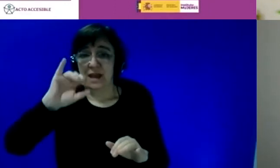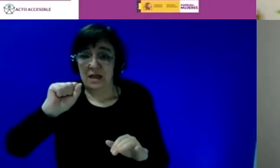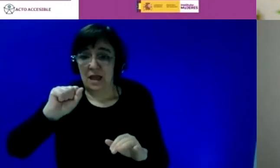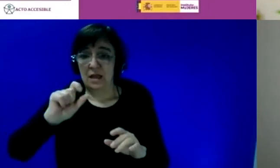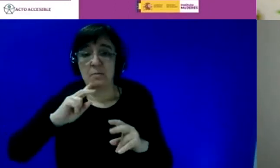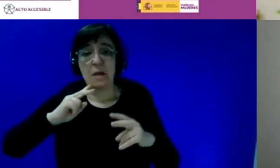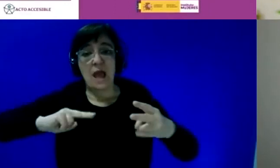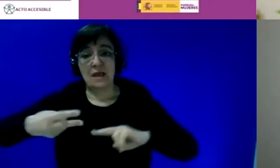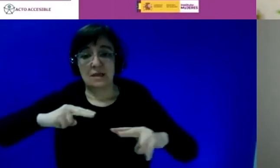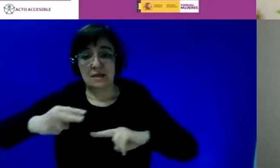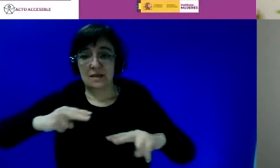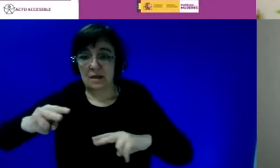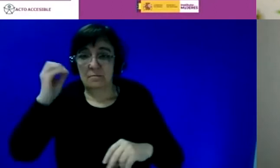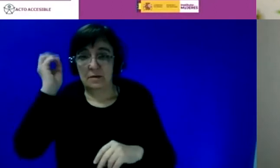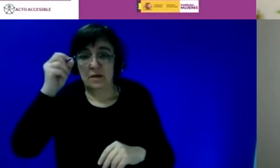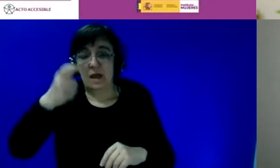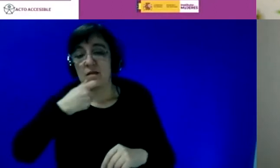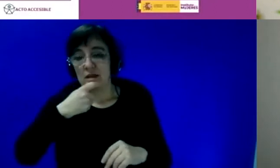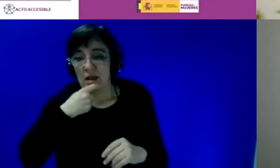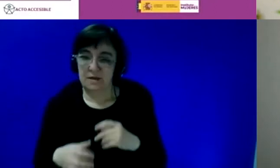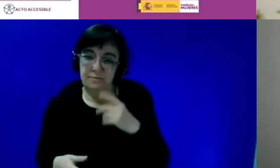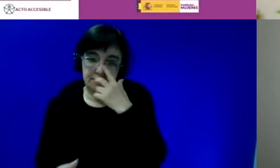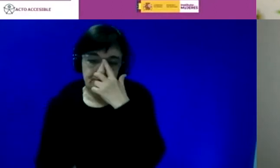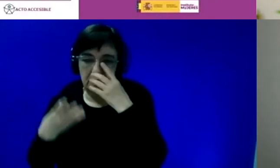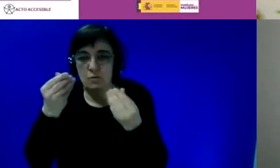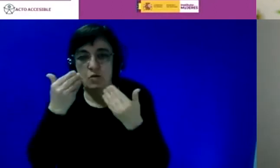much also for the translator. Yes.